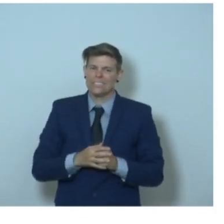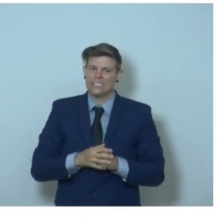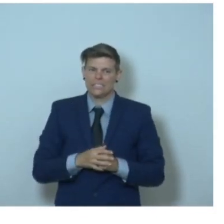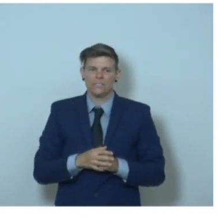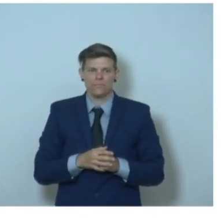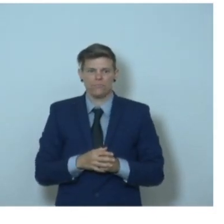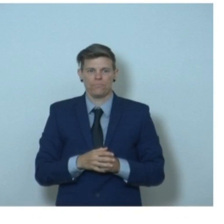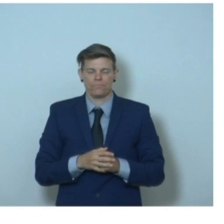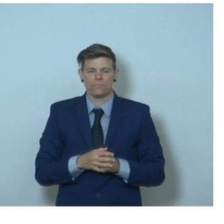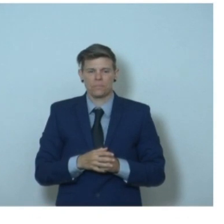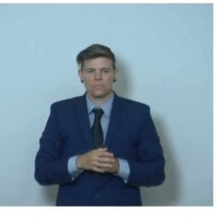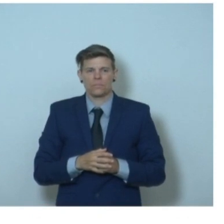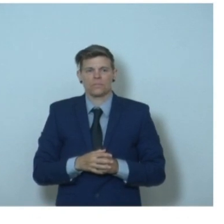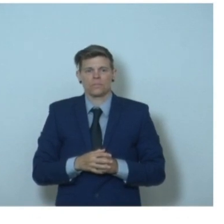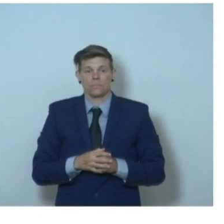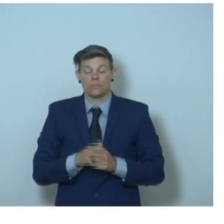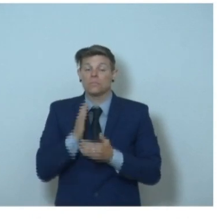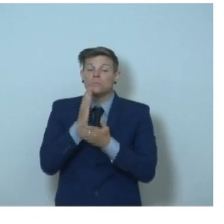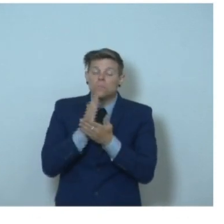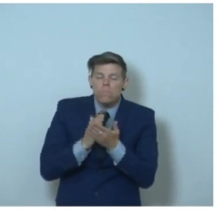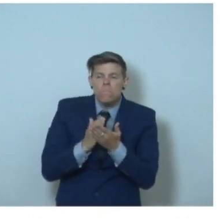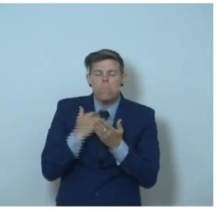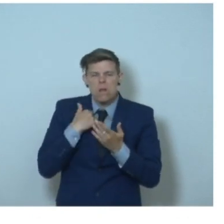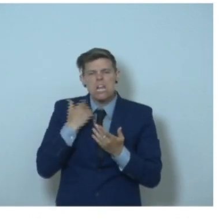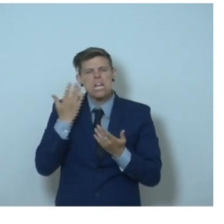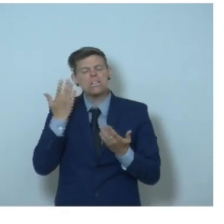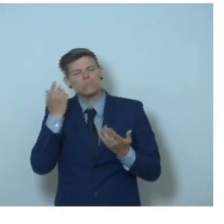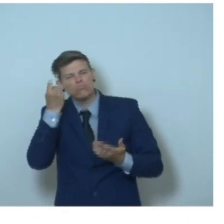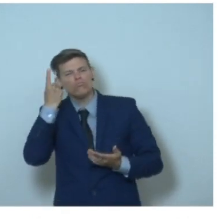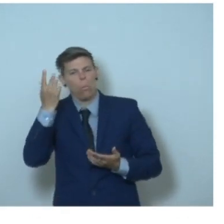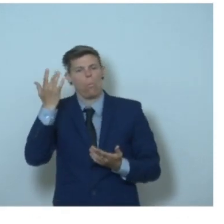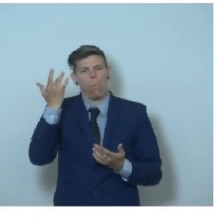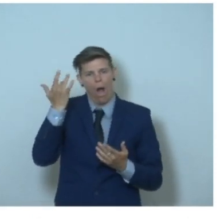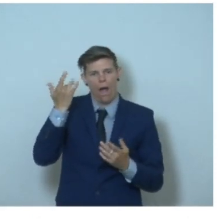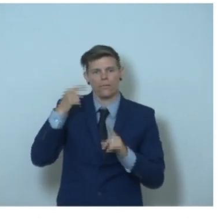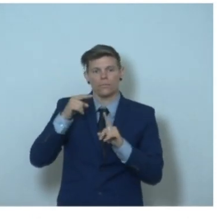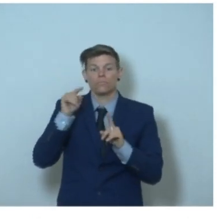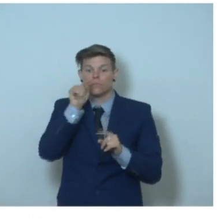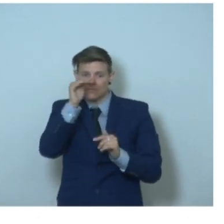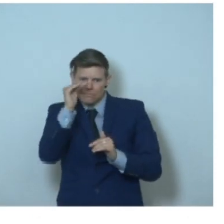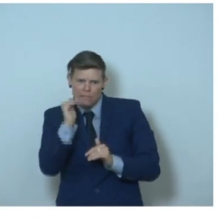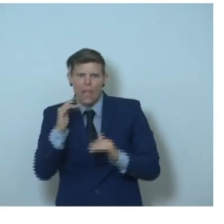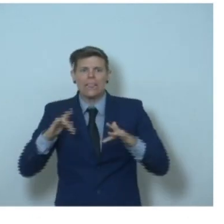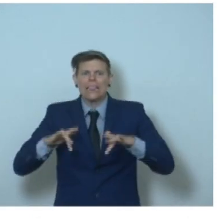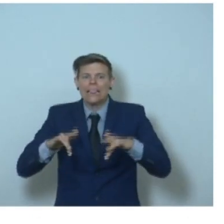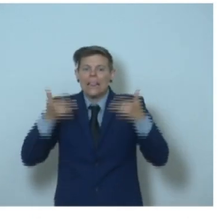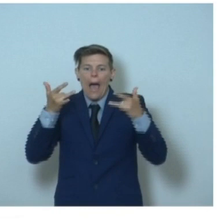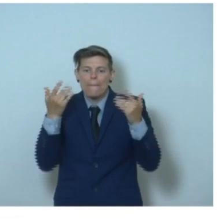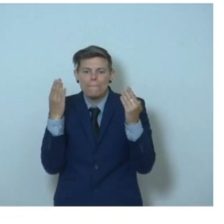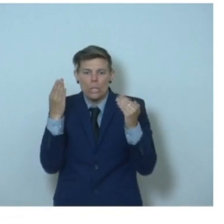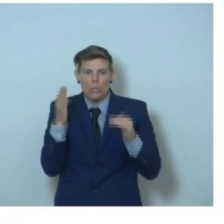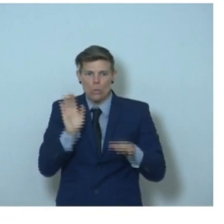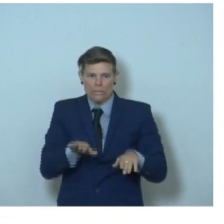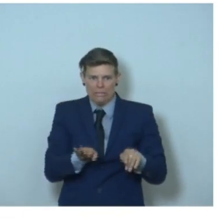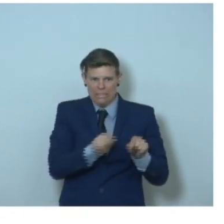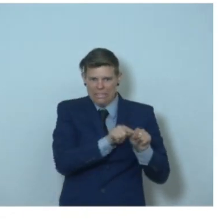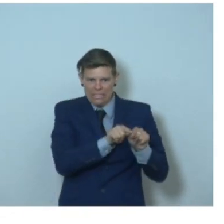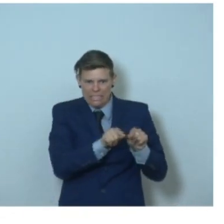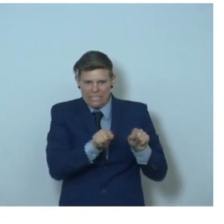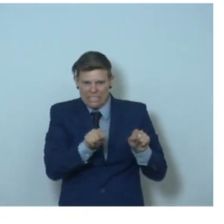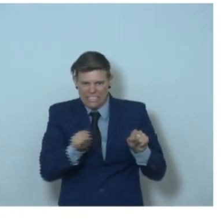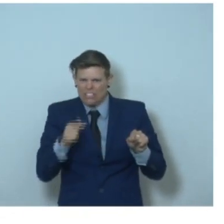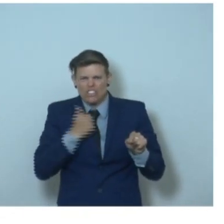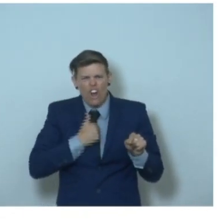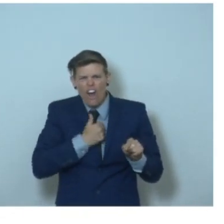amount of that is driven by the sort of light blue or turquoise or whatever color it is. I'm not the best with colors. Graph with the